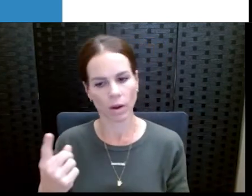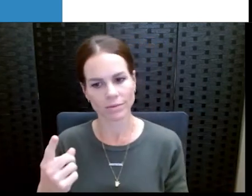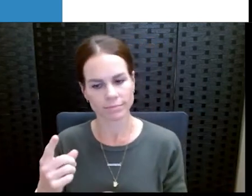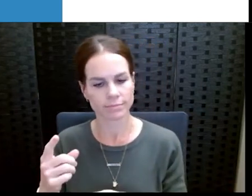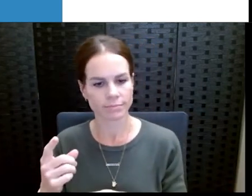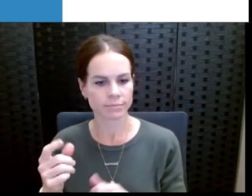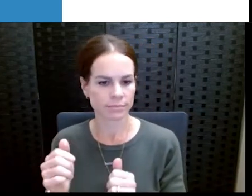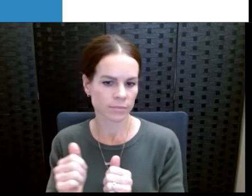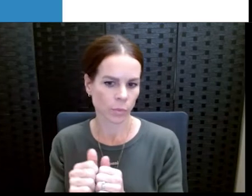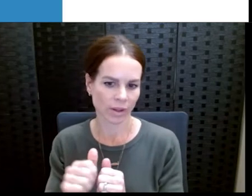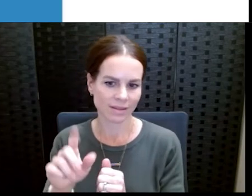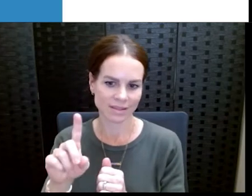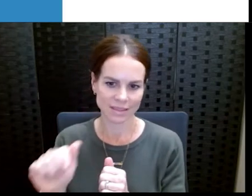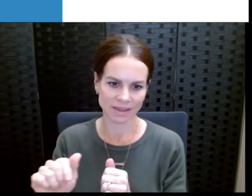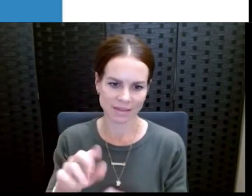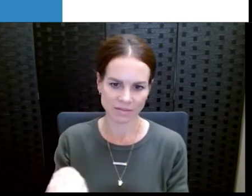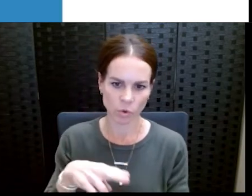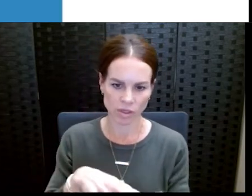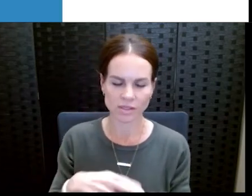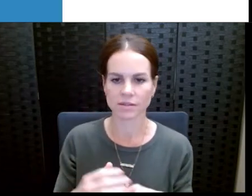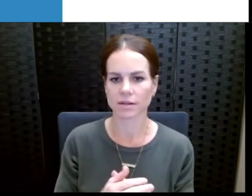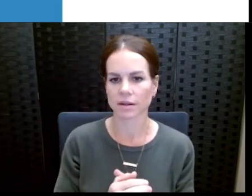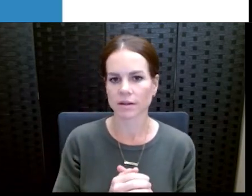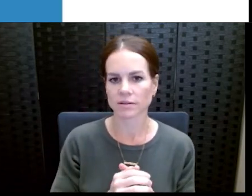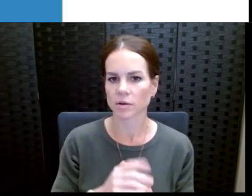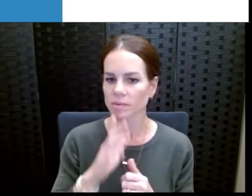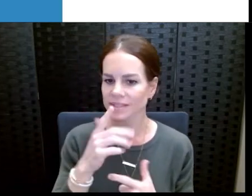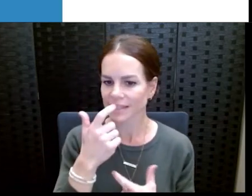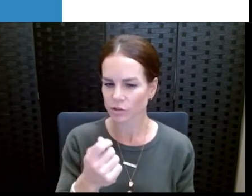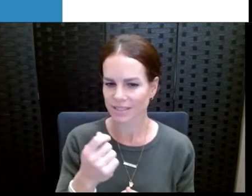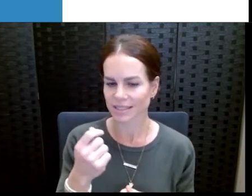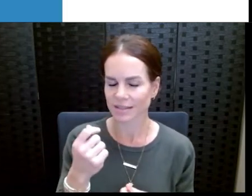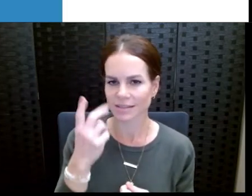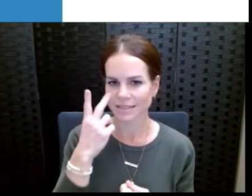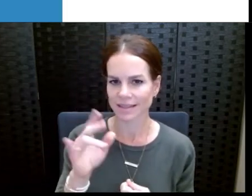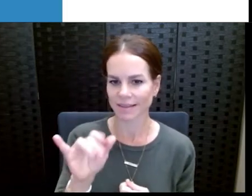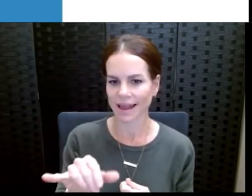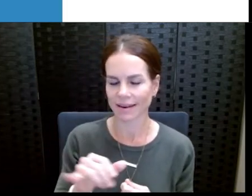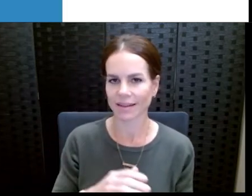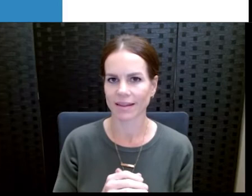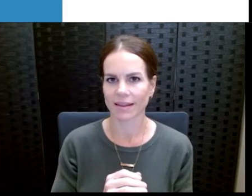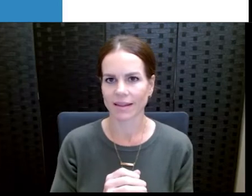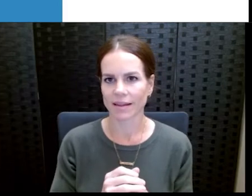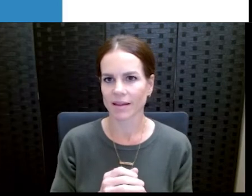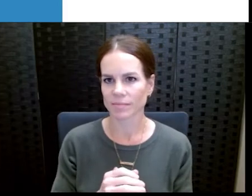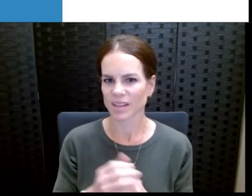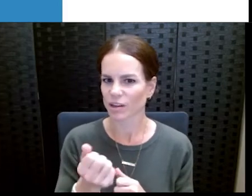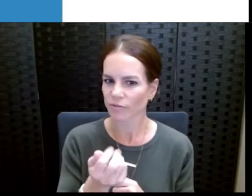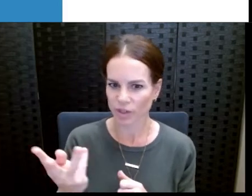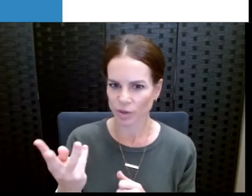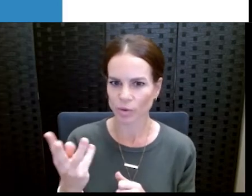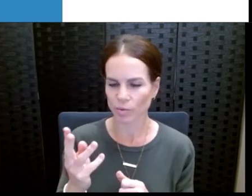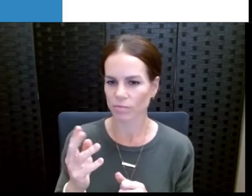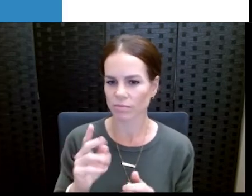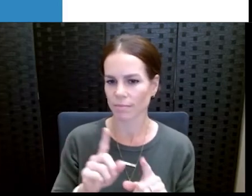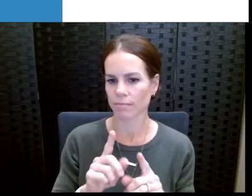but oftentimes they would have, at least one able-bodied, or they would have an able-bodied group and a disabled group with people with disabilities. And